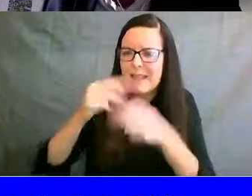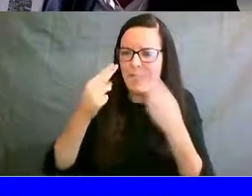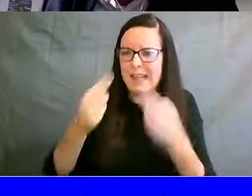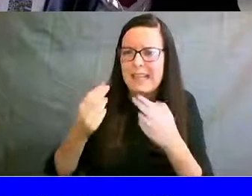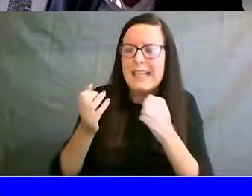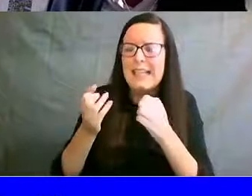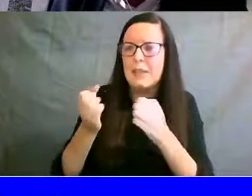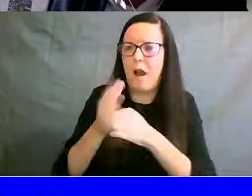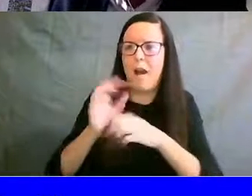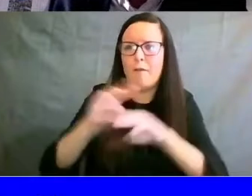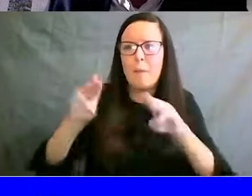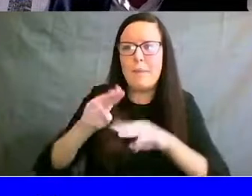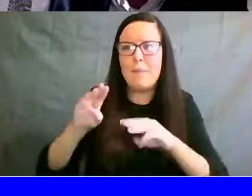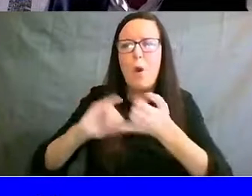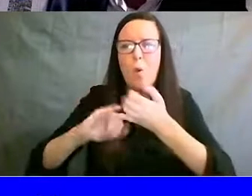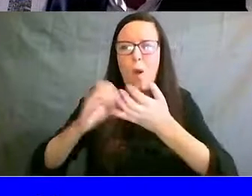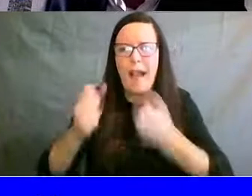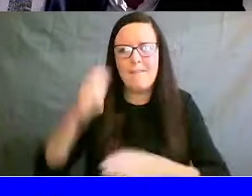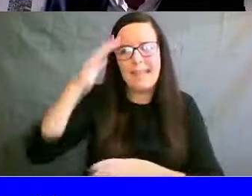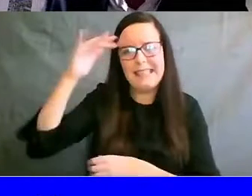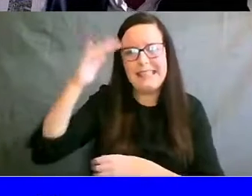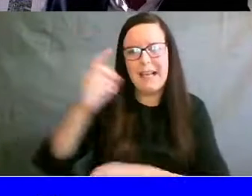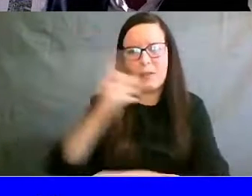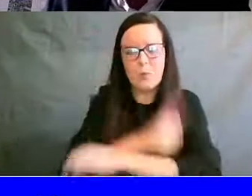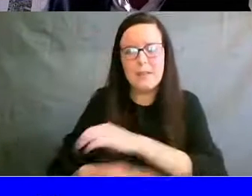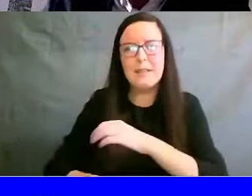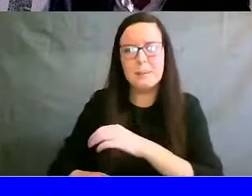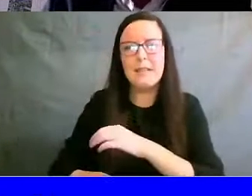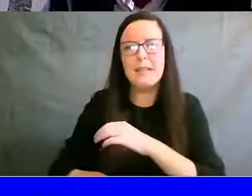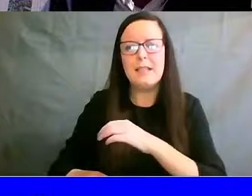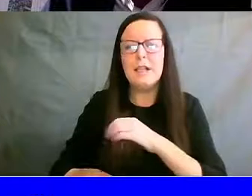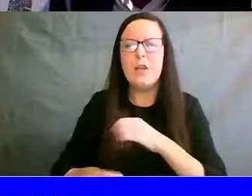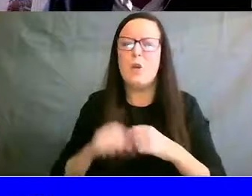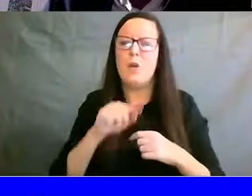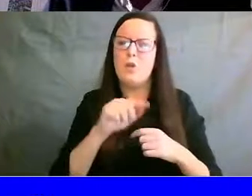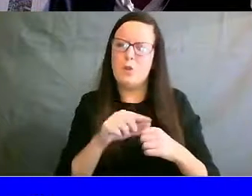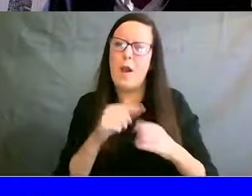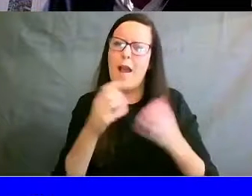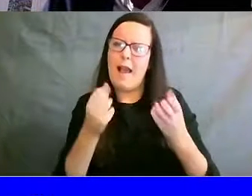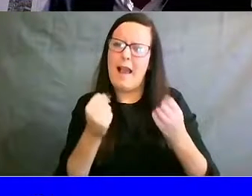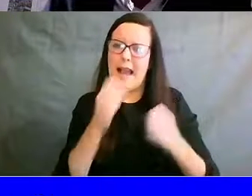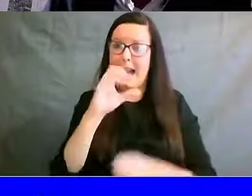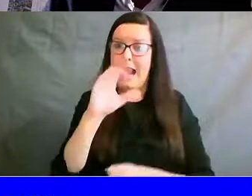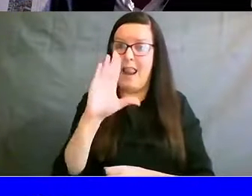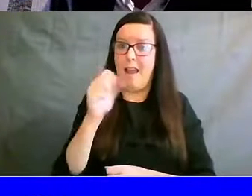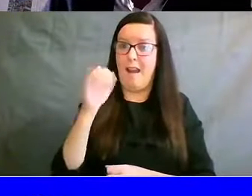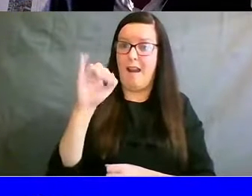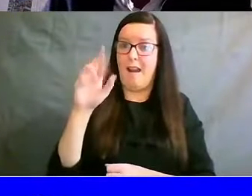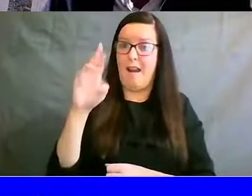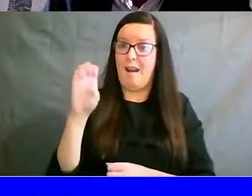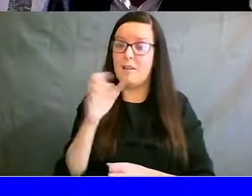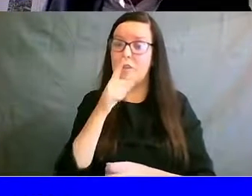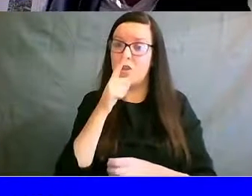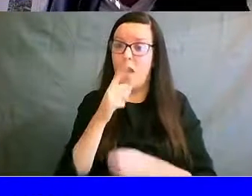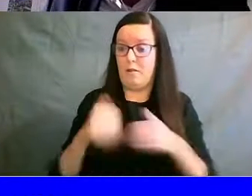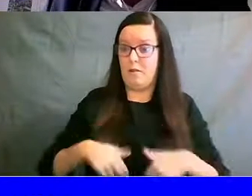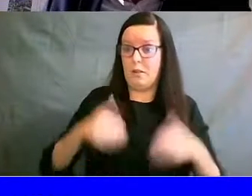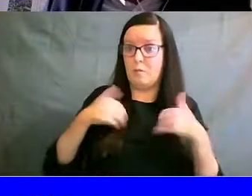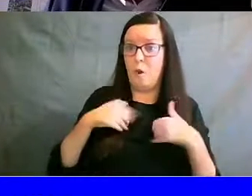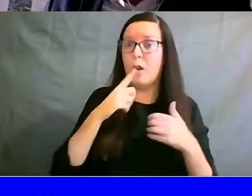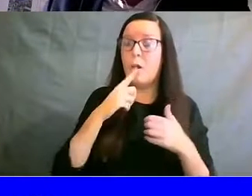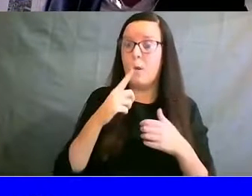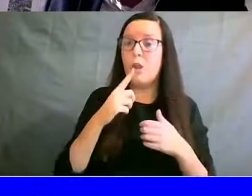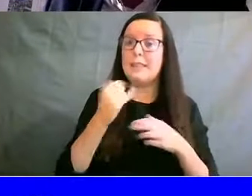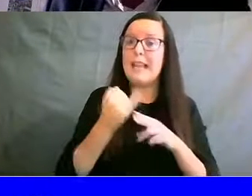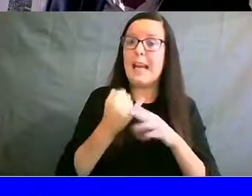disabilities. And this is something that Claire Edwards has been critical of. So Claire spoke this morning, but in a report in 2012,